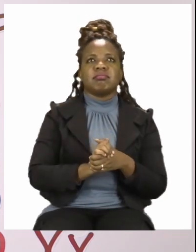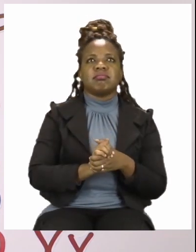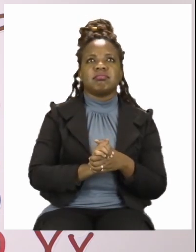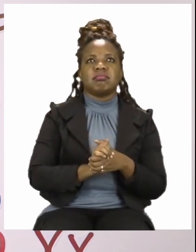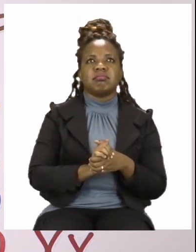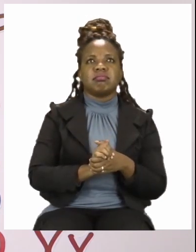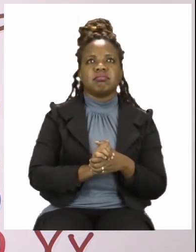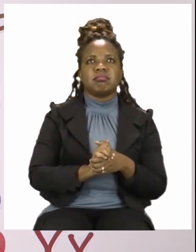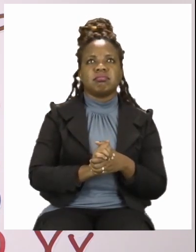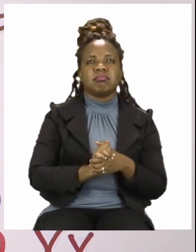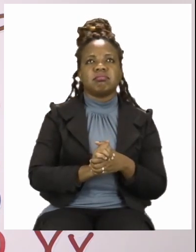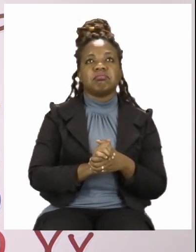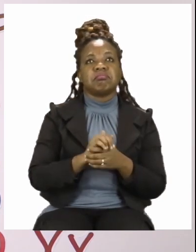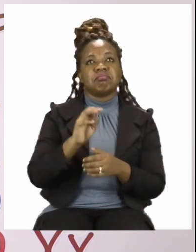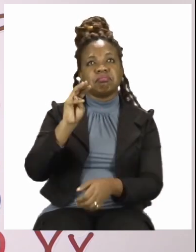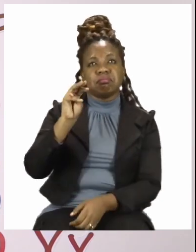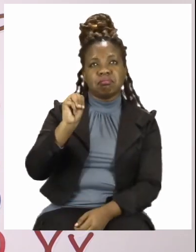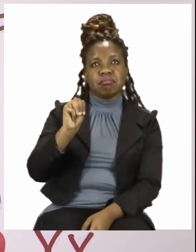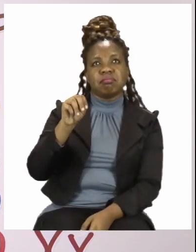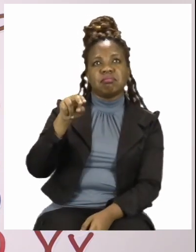let's see what comes out.